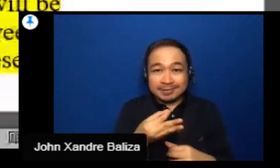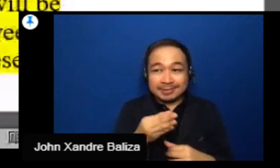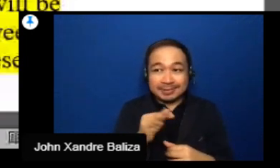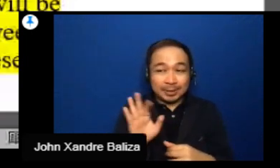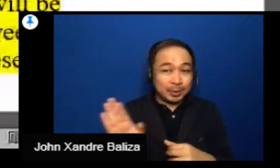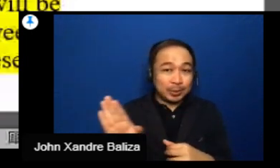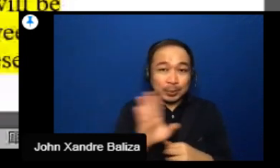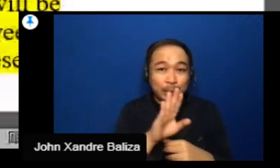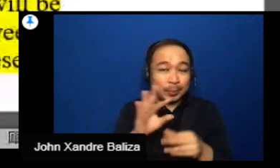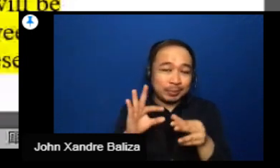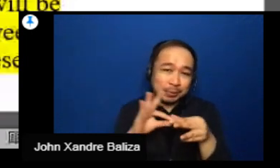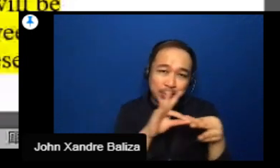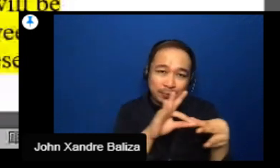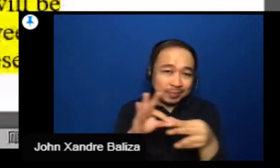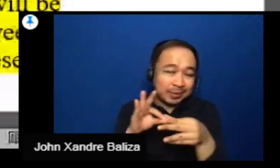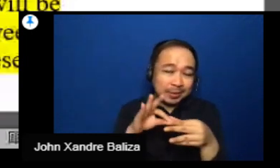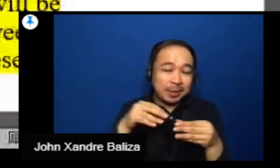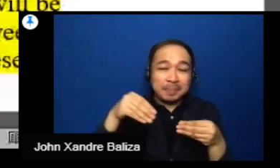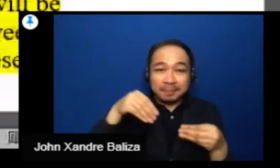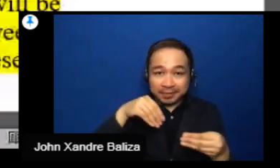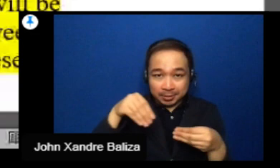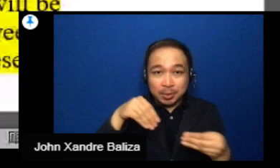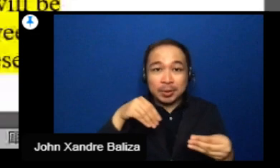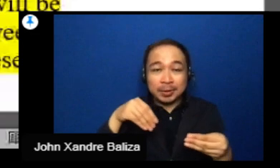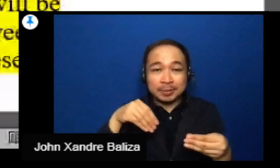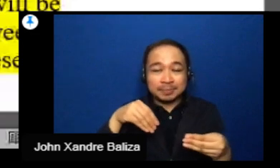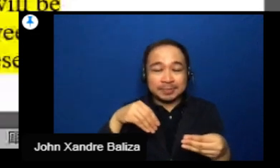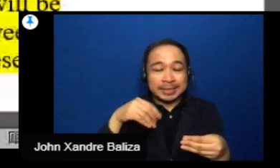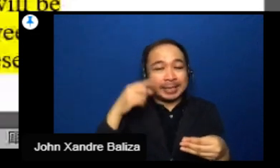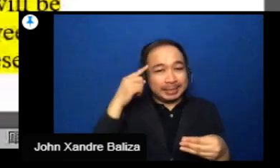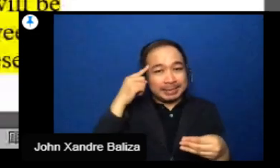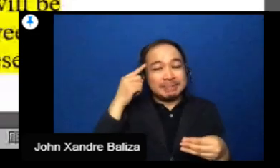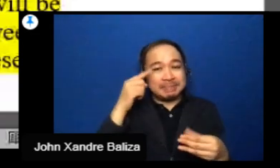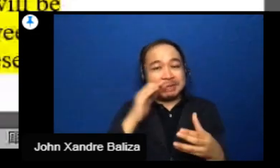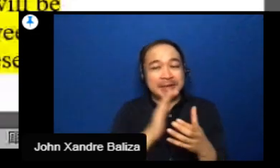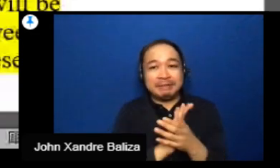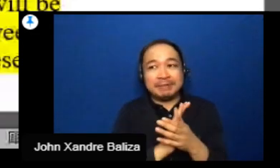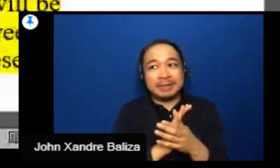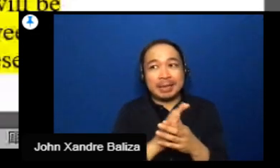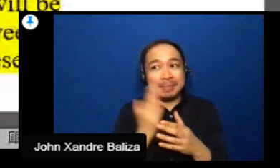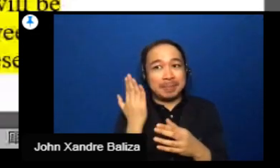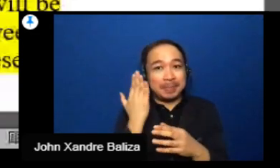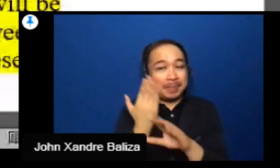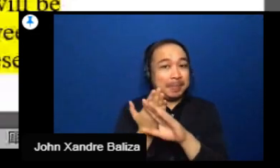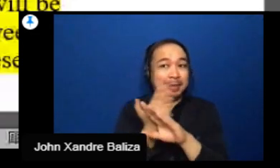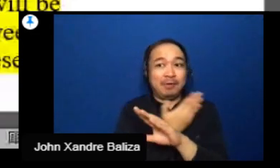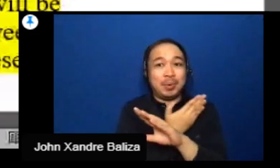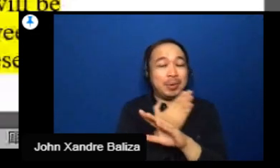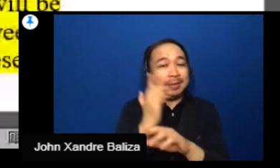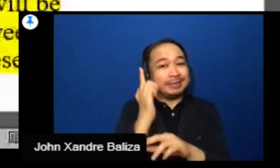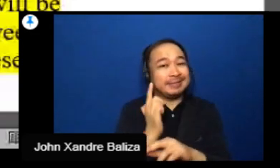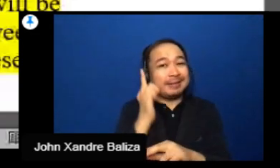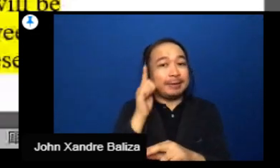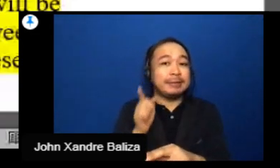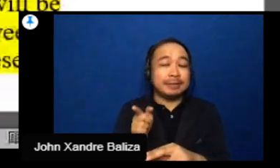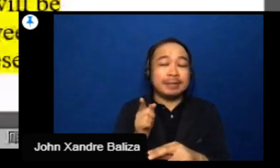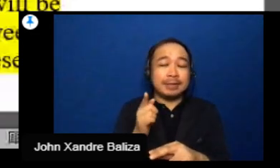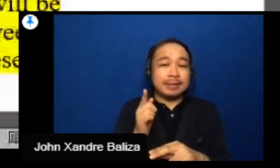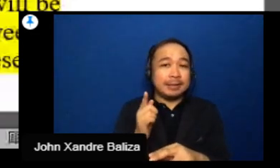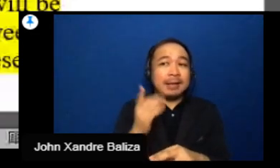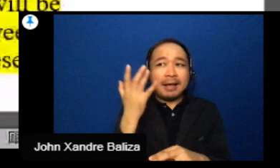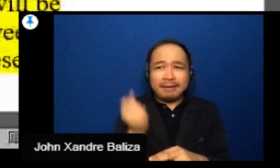and flexibility. I believe, as I said at the beginning, with your distinguished delegation, we had